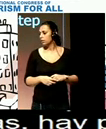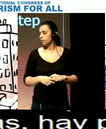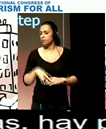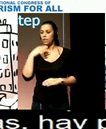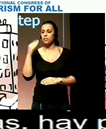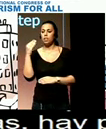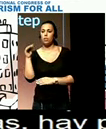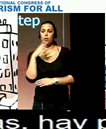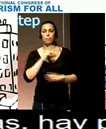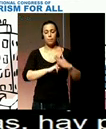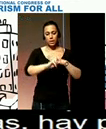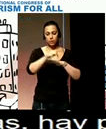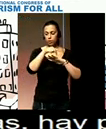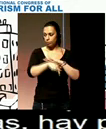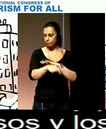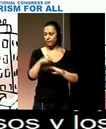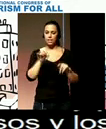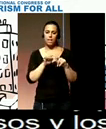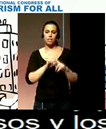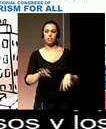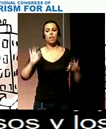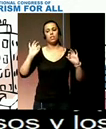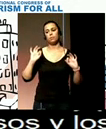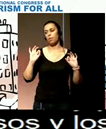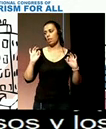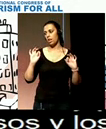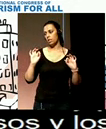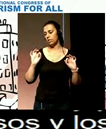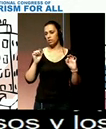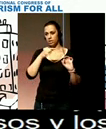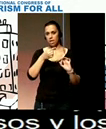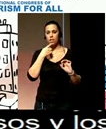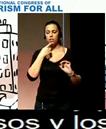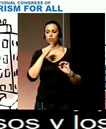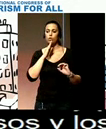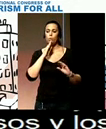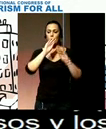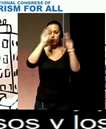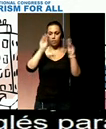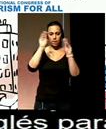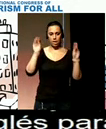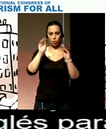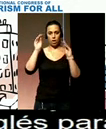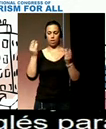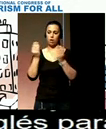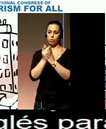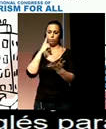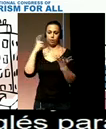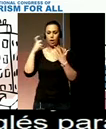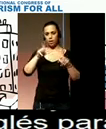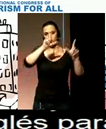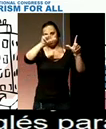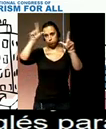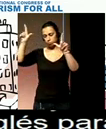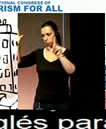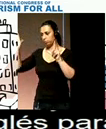specially commissioned works of art are a feature in every station. The artworks and decoration contribute